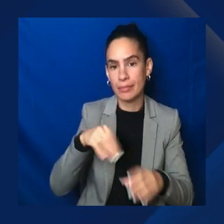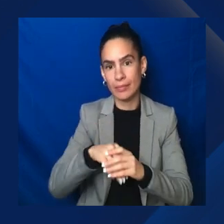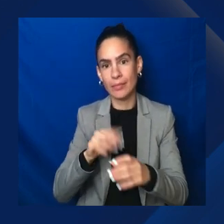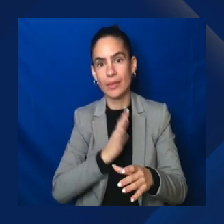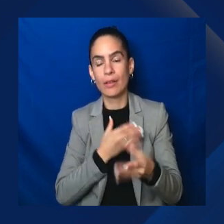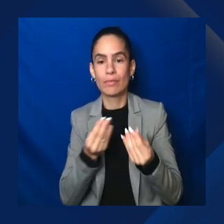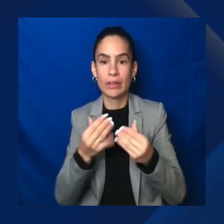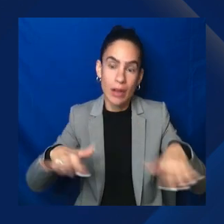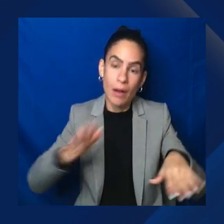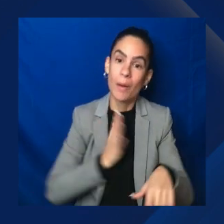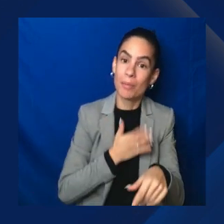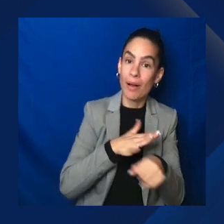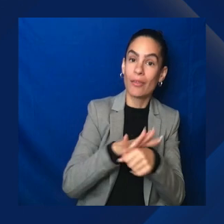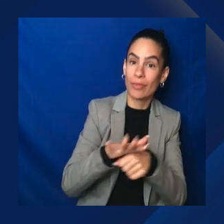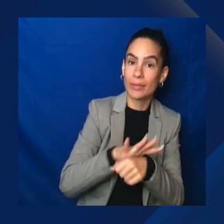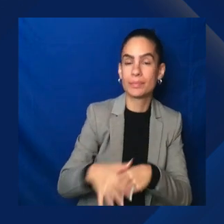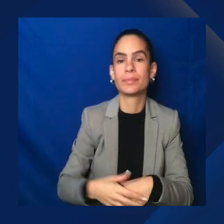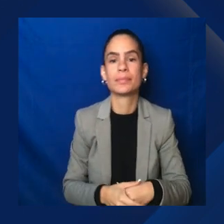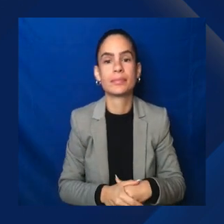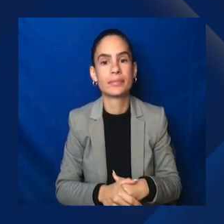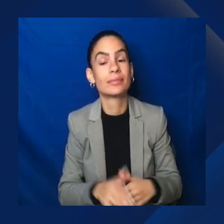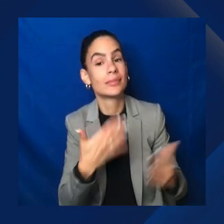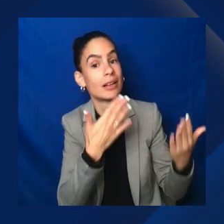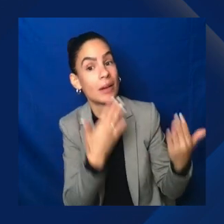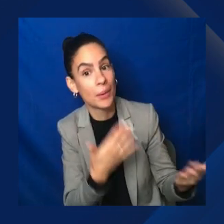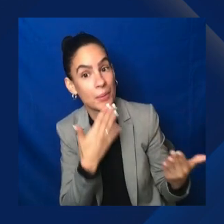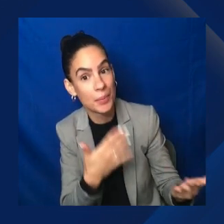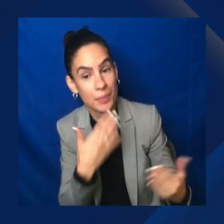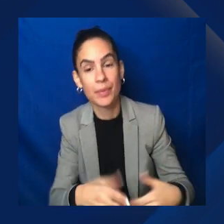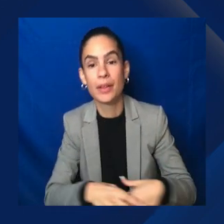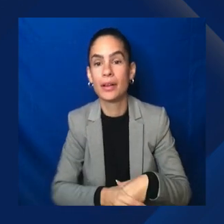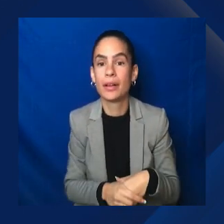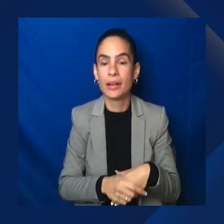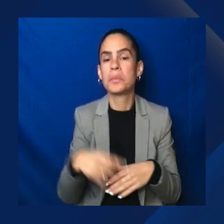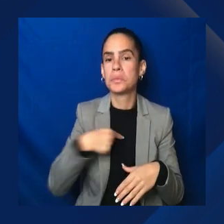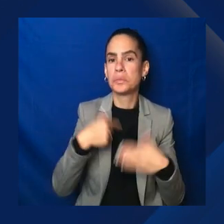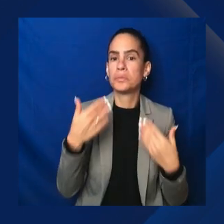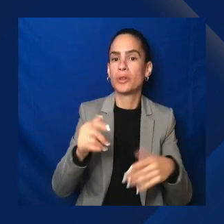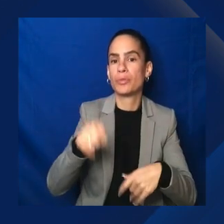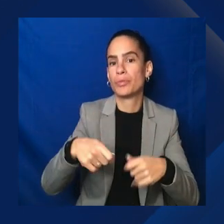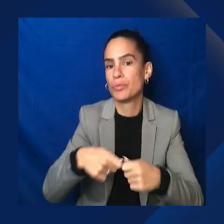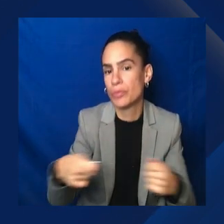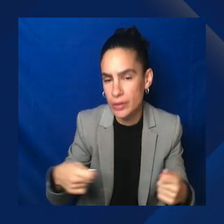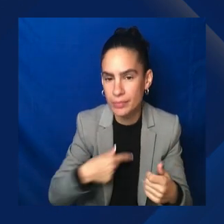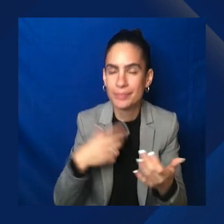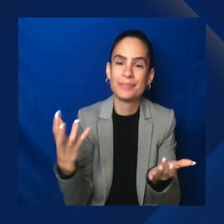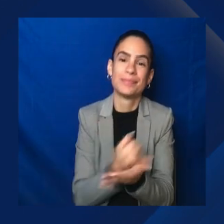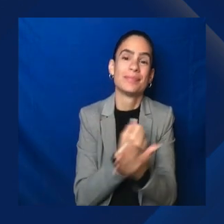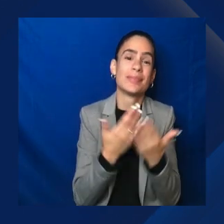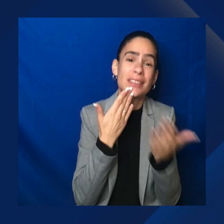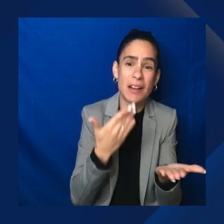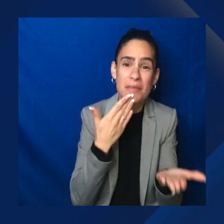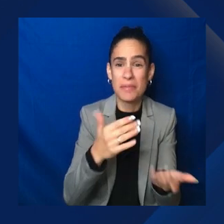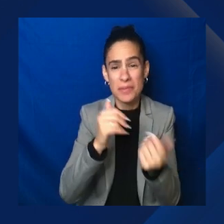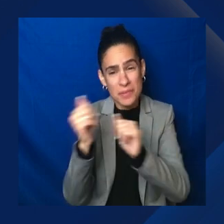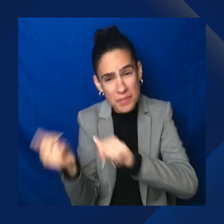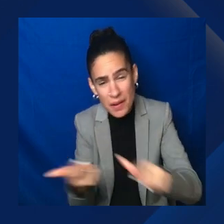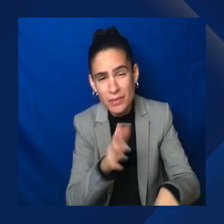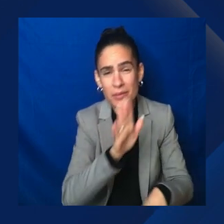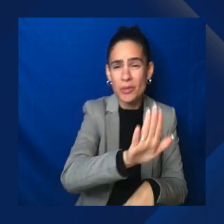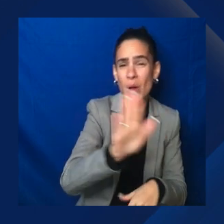Thank you so much. I'm just going to wrap up and say that thank you for sharing your stories today, and for participating in today's